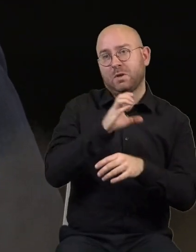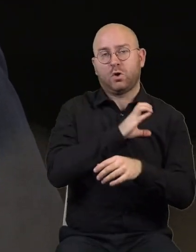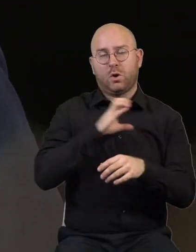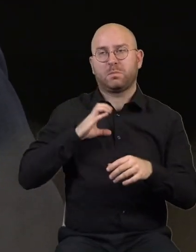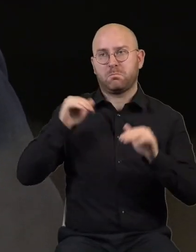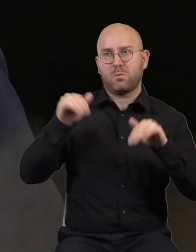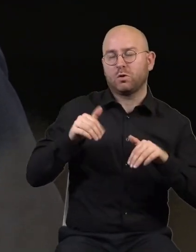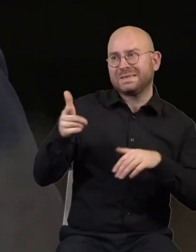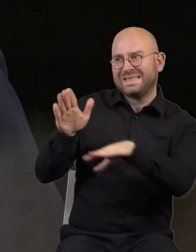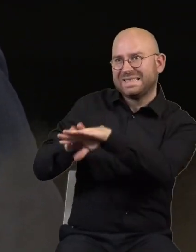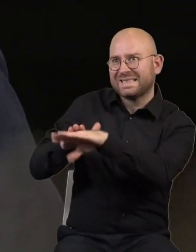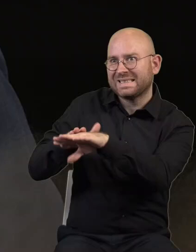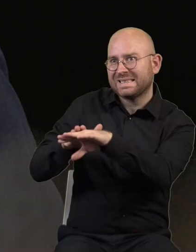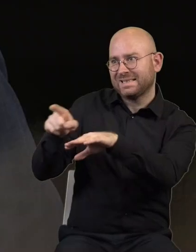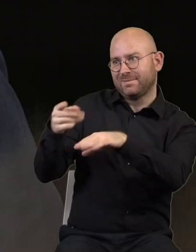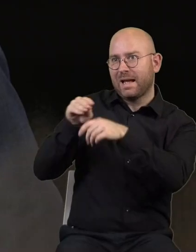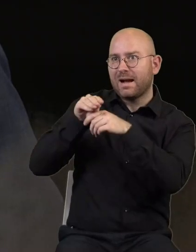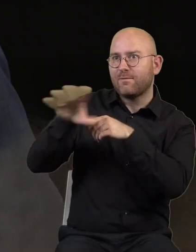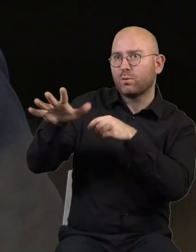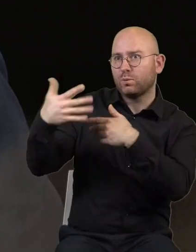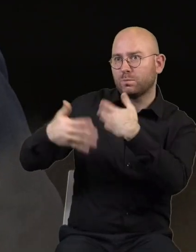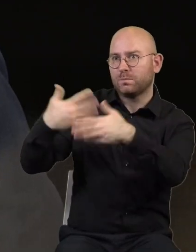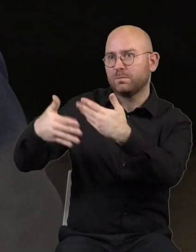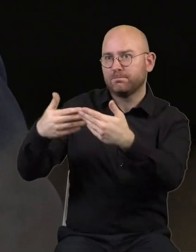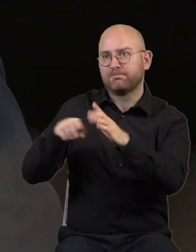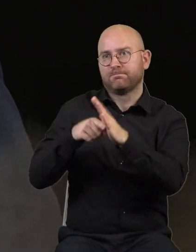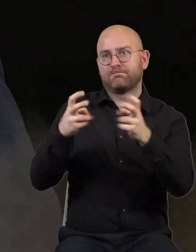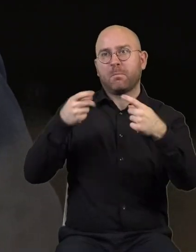to contribute to the goals of the